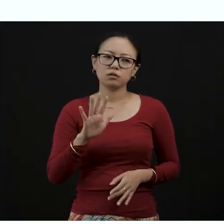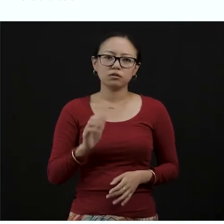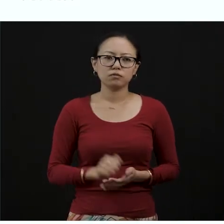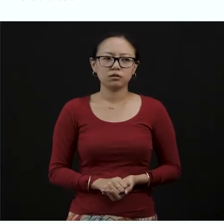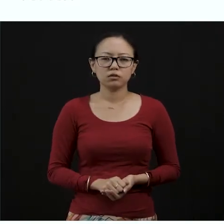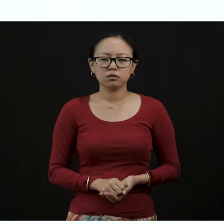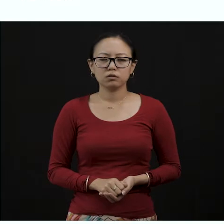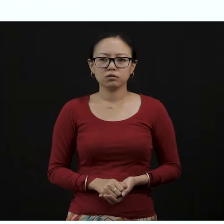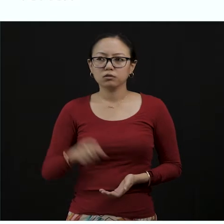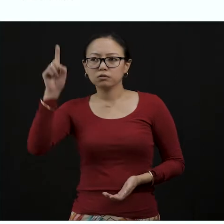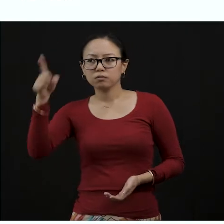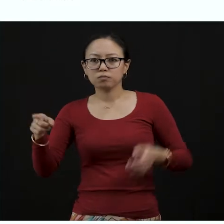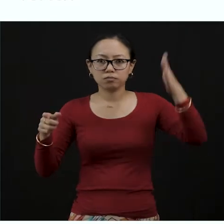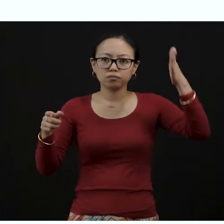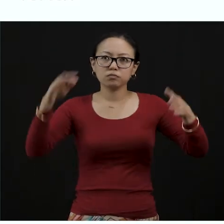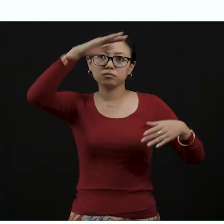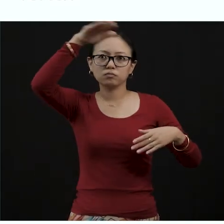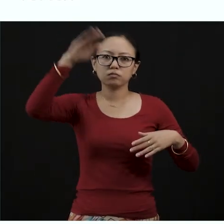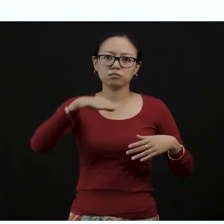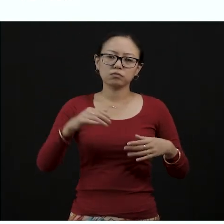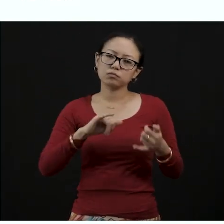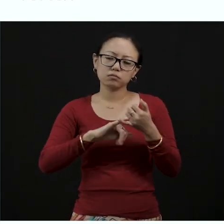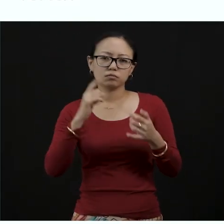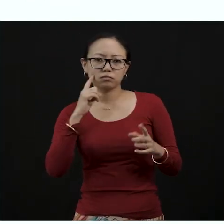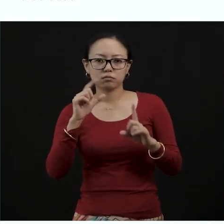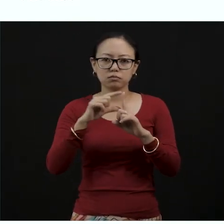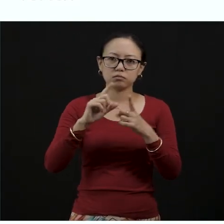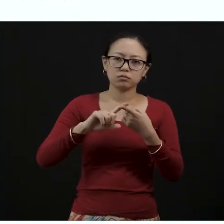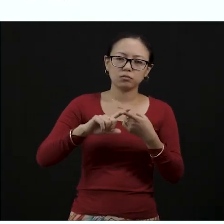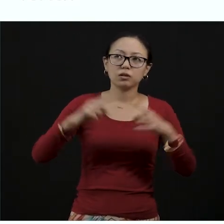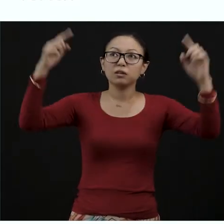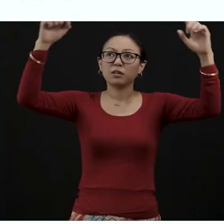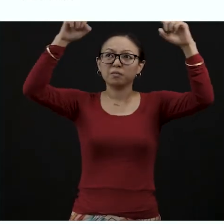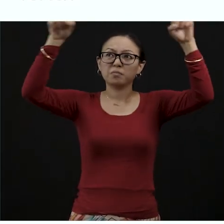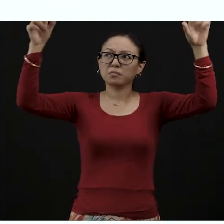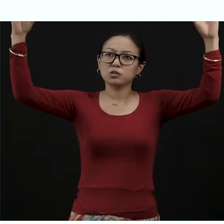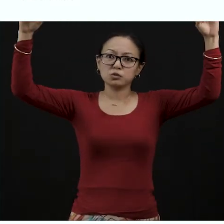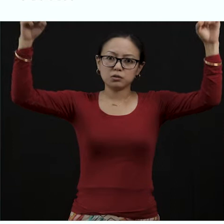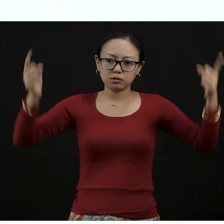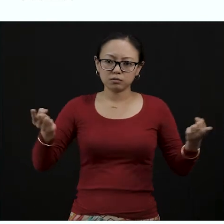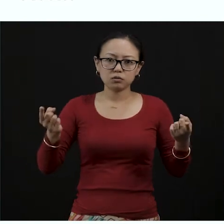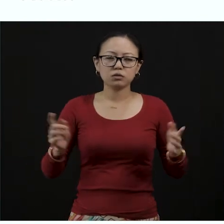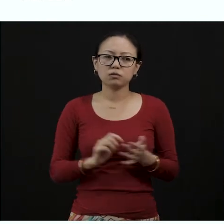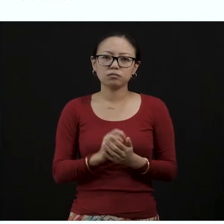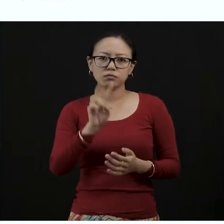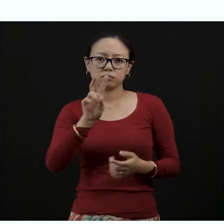side, and vertex and side. So we have four sides and four vertices,